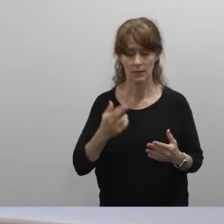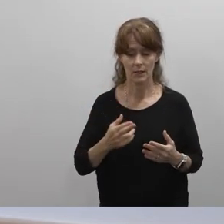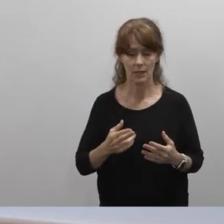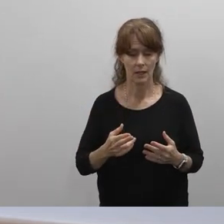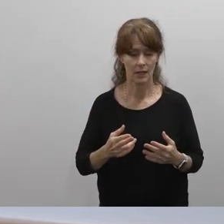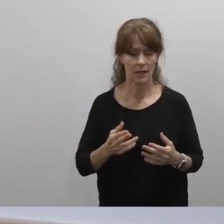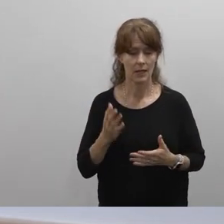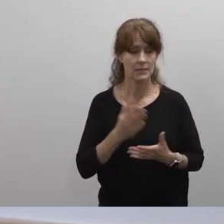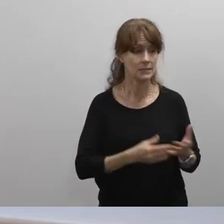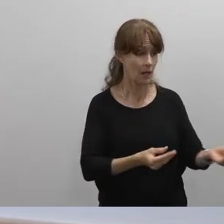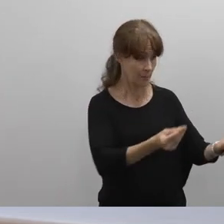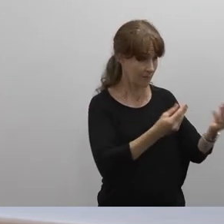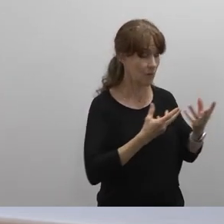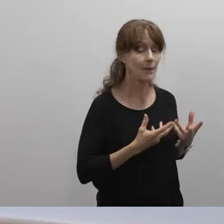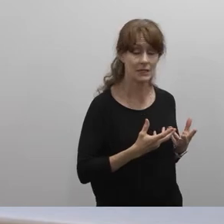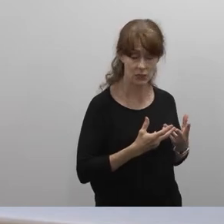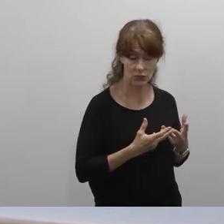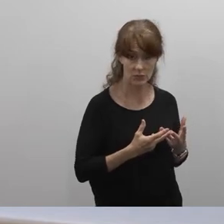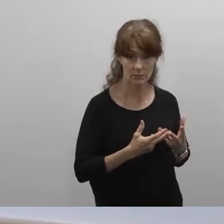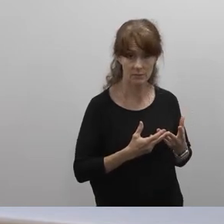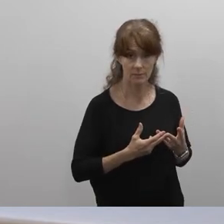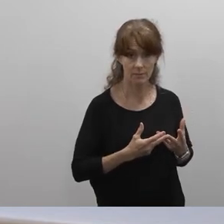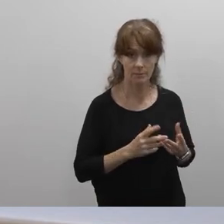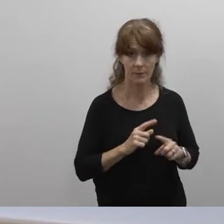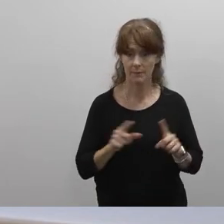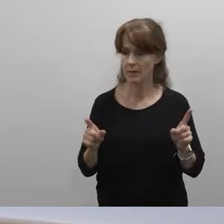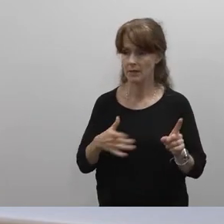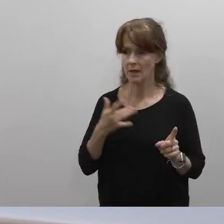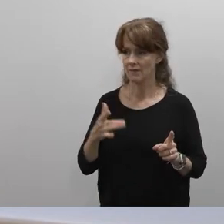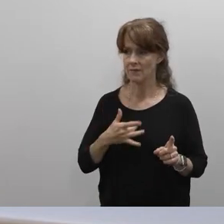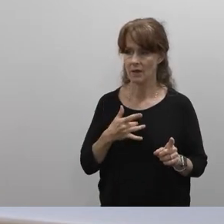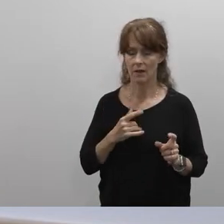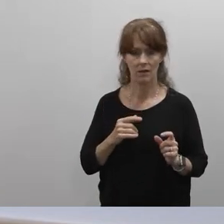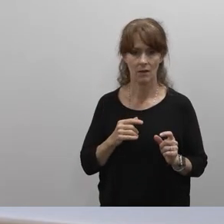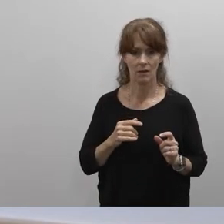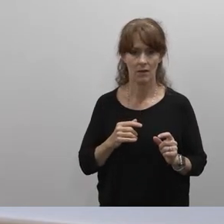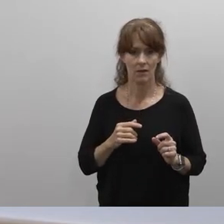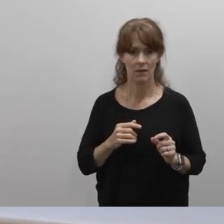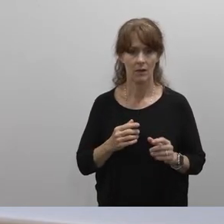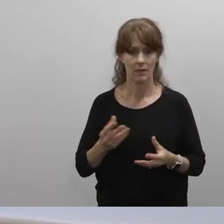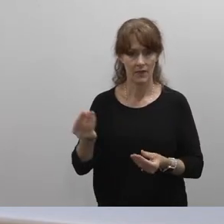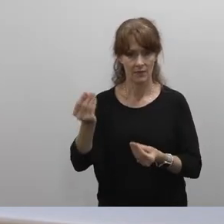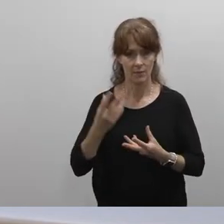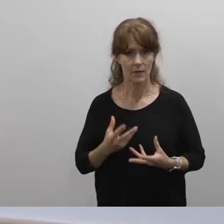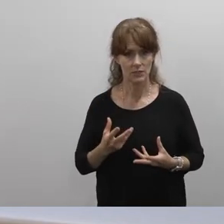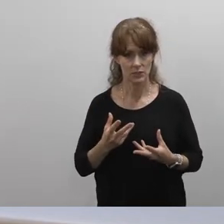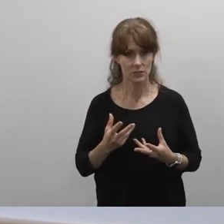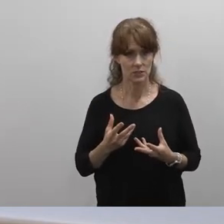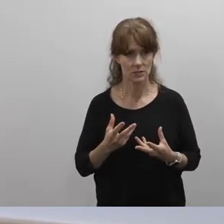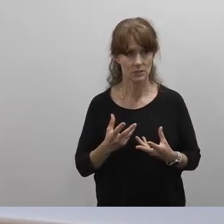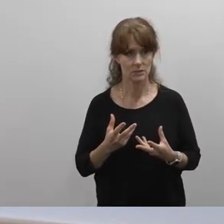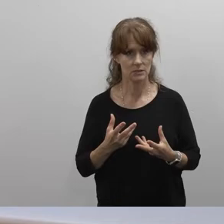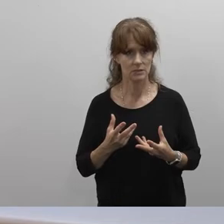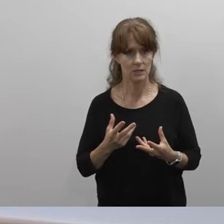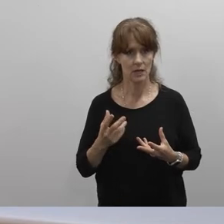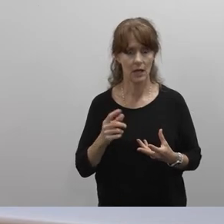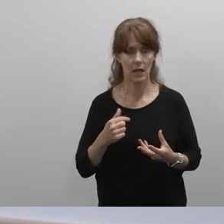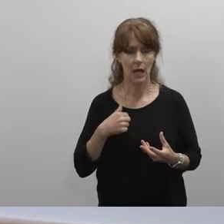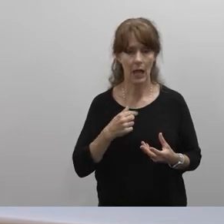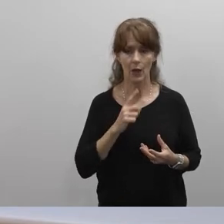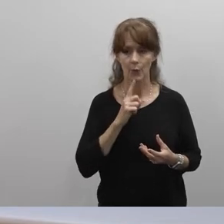got some information, but I didn't feel like I got the information that I